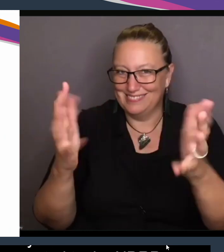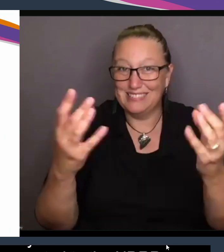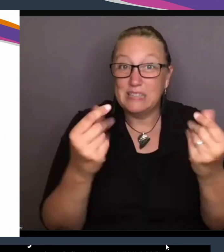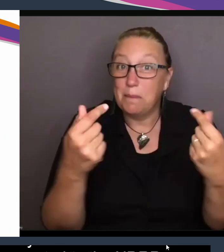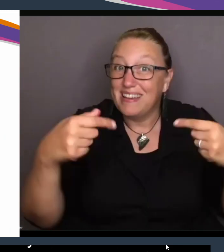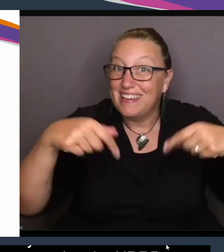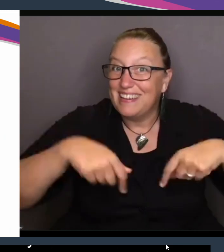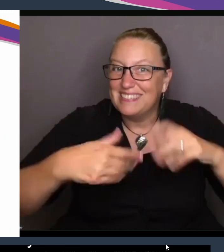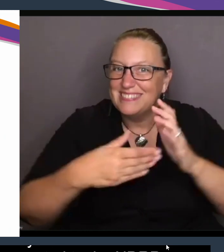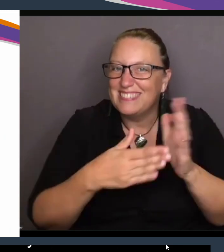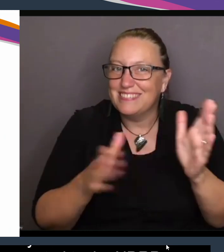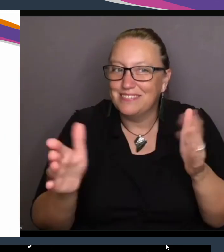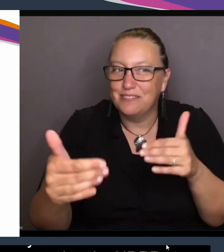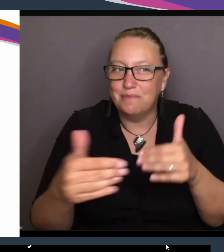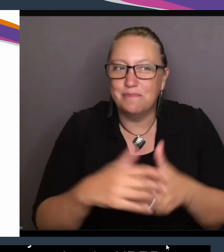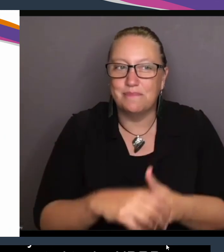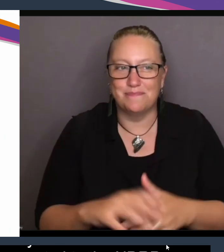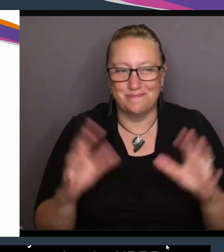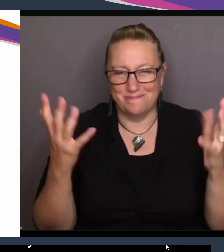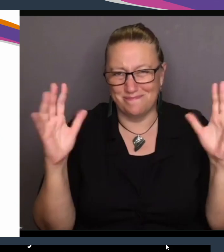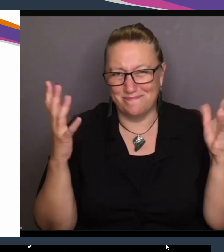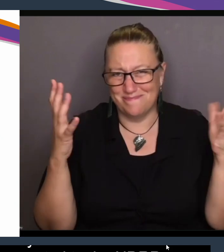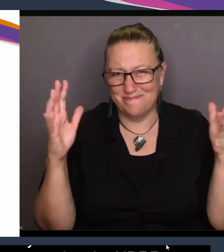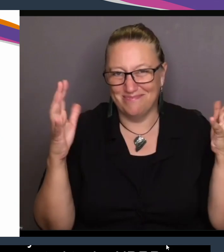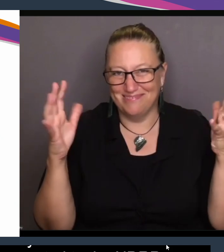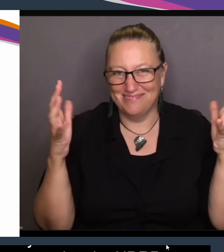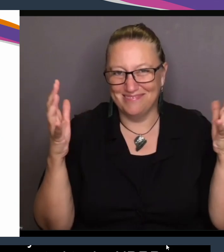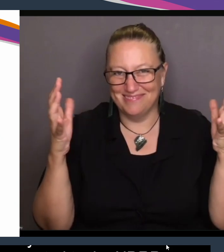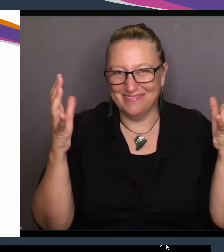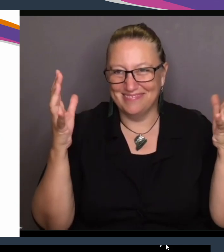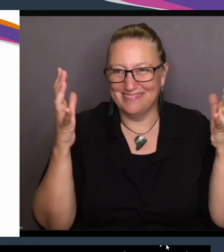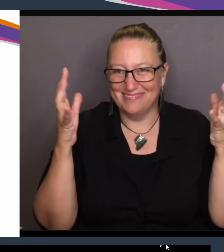going to take some time